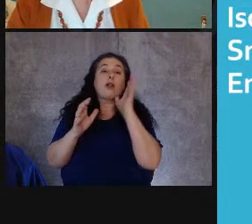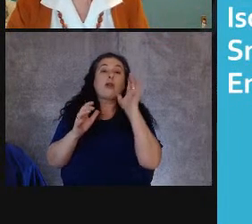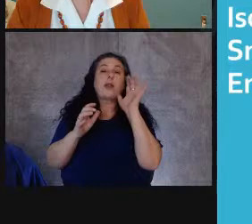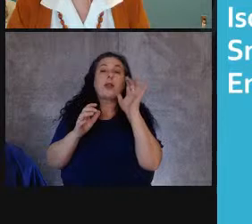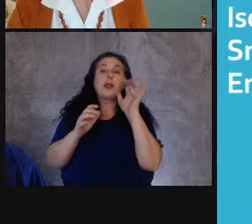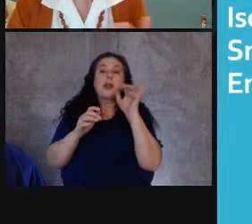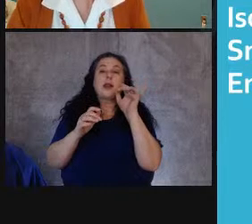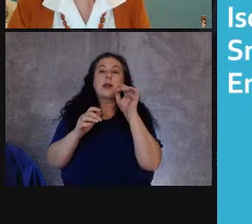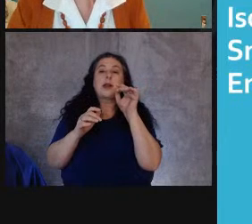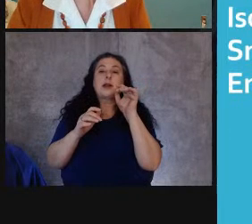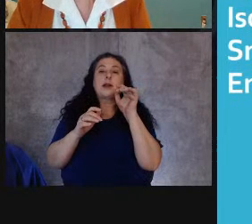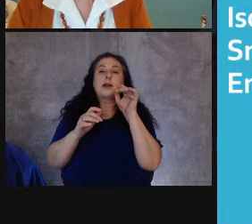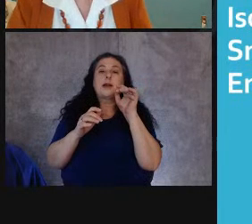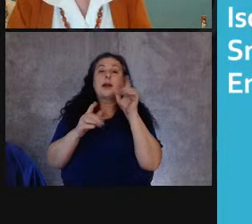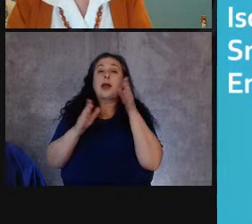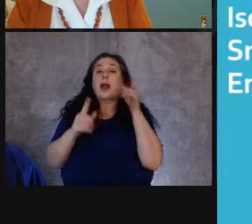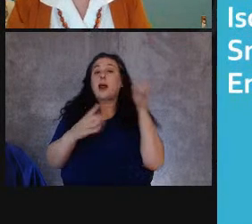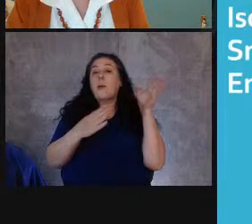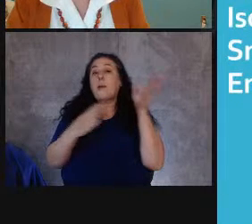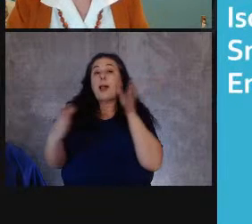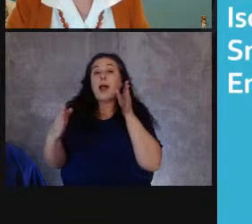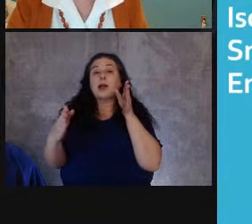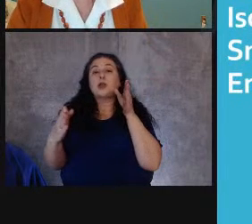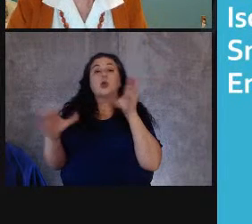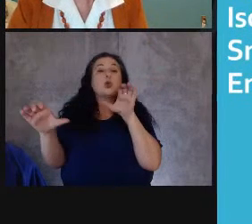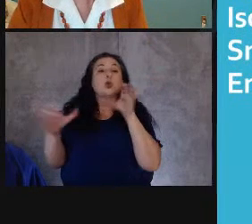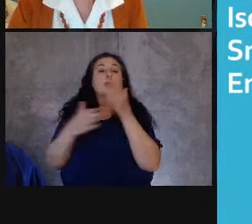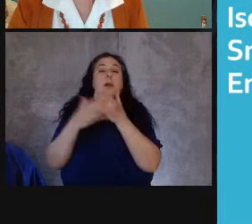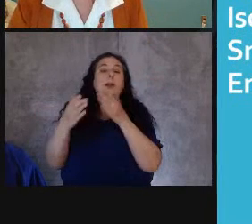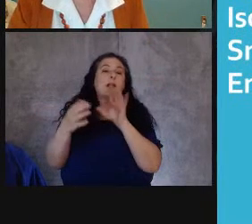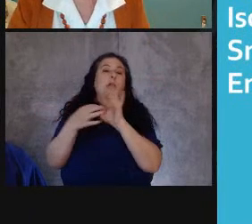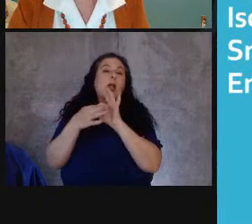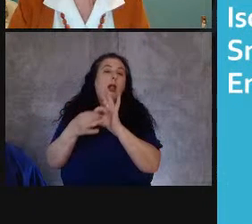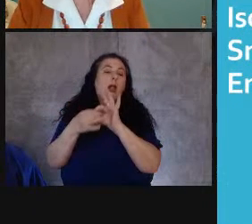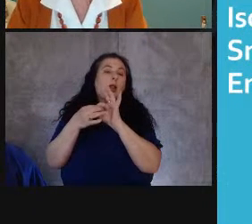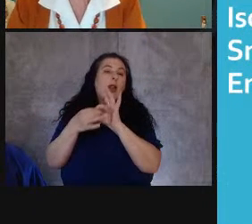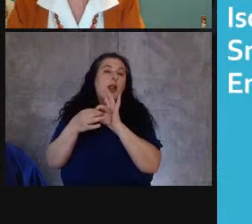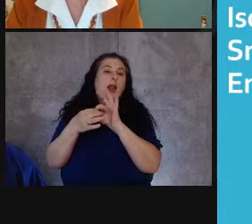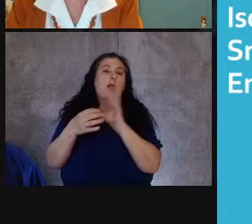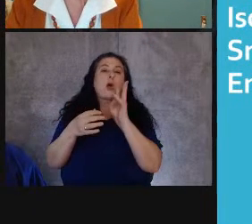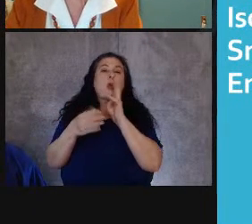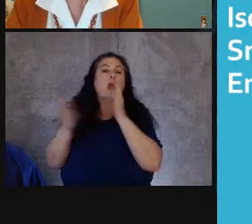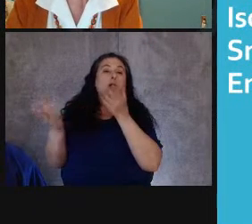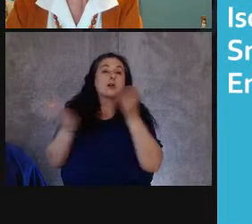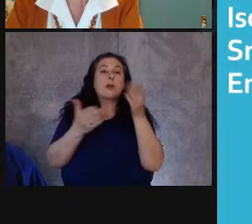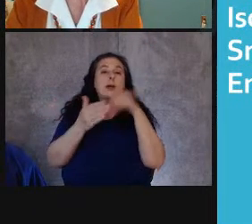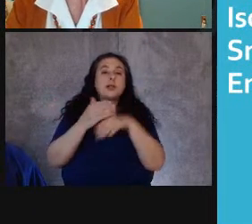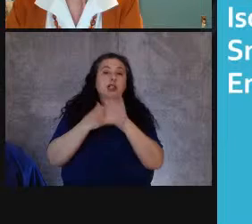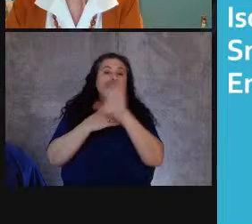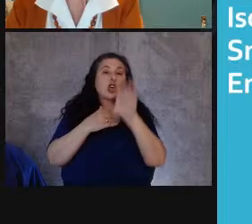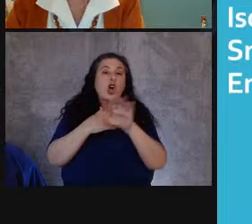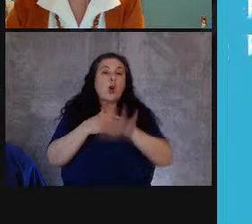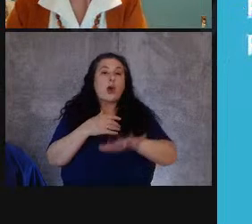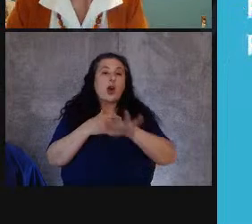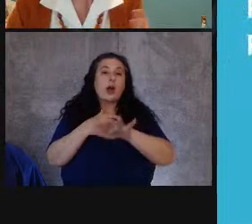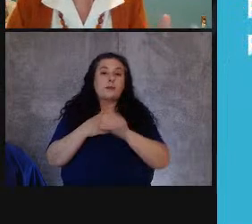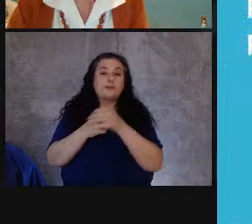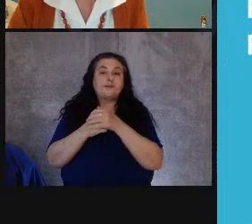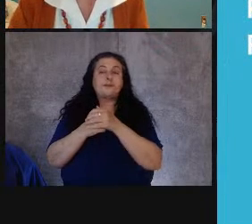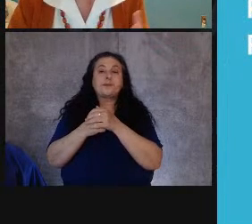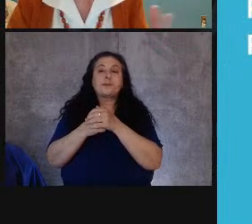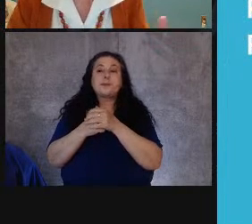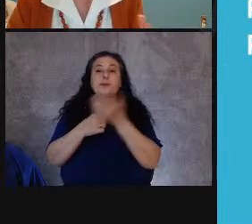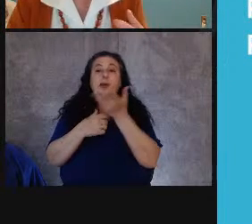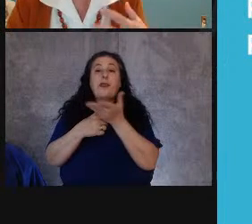was intended to do something about water supplies in the Chicago area. So all of these